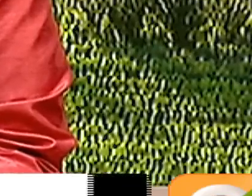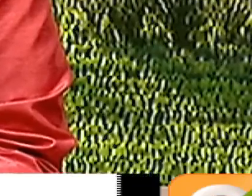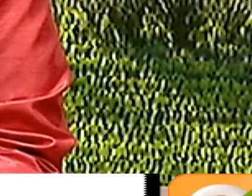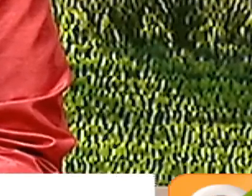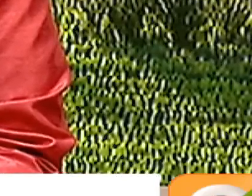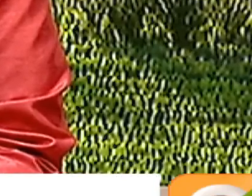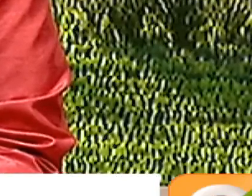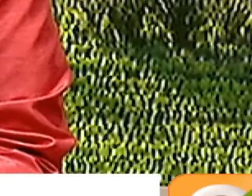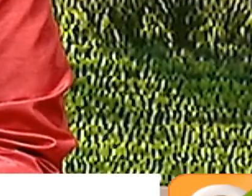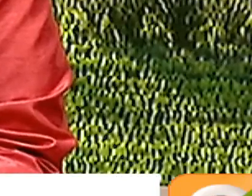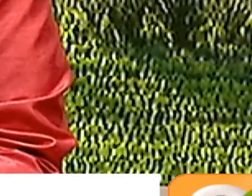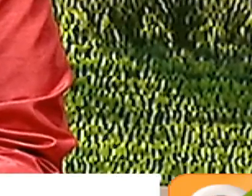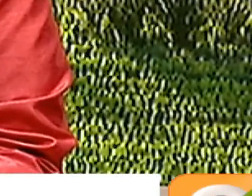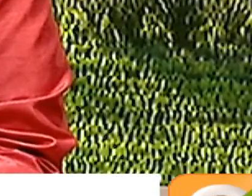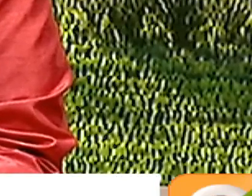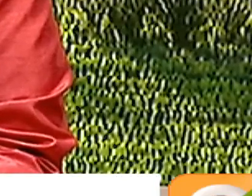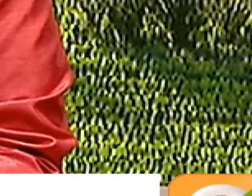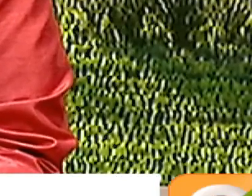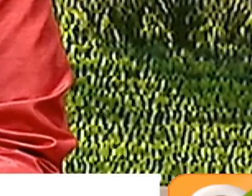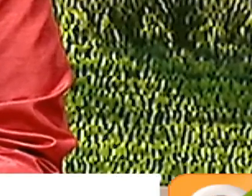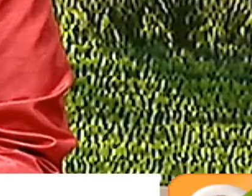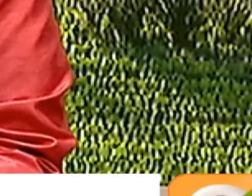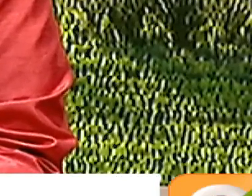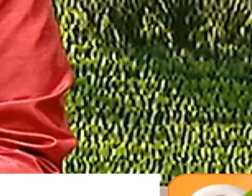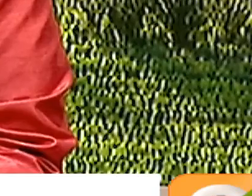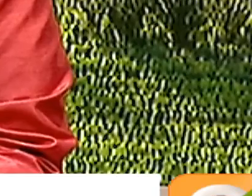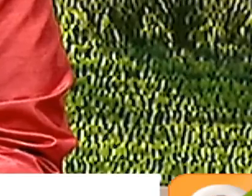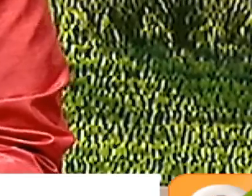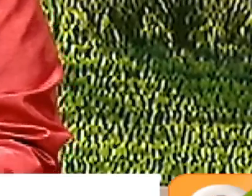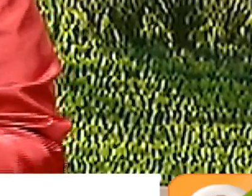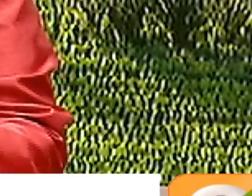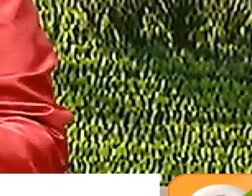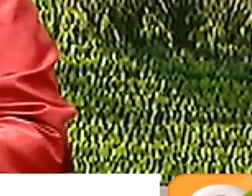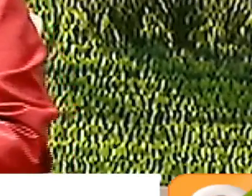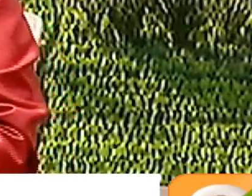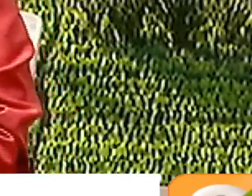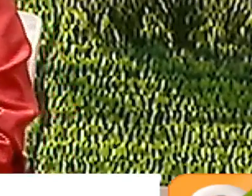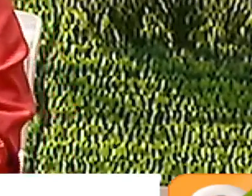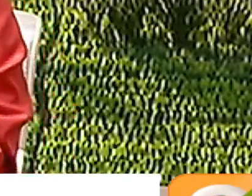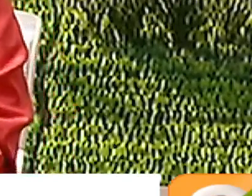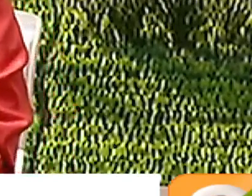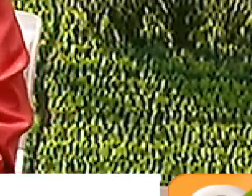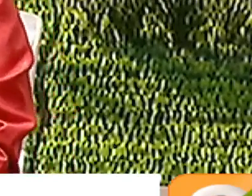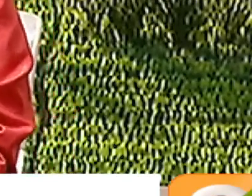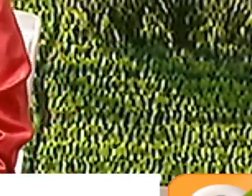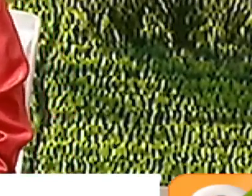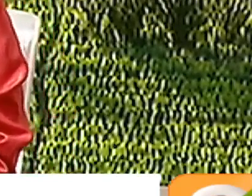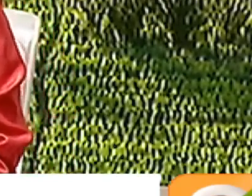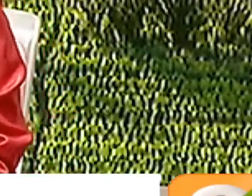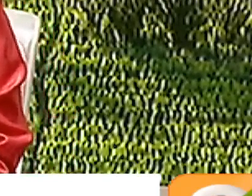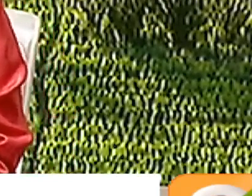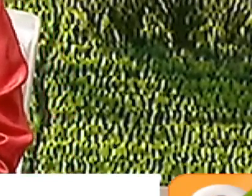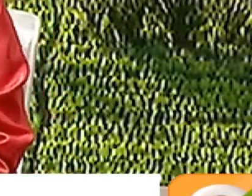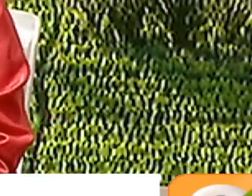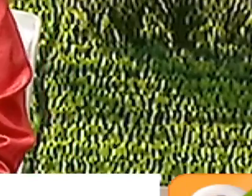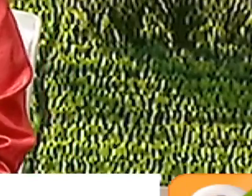the system, what we were planning, what we were inputting, what we were planning how we were planning to